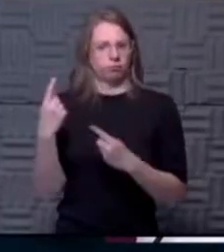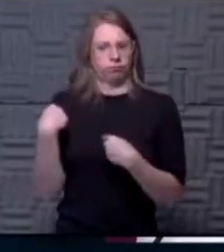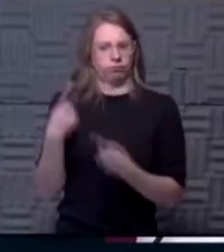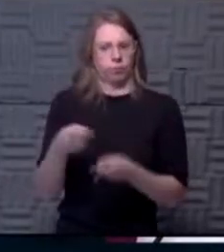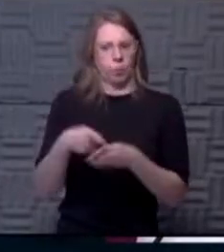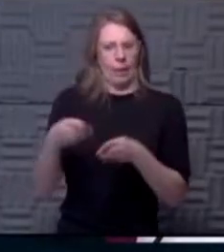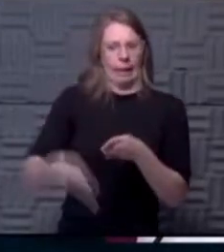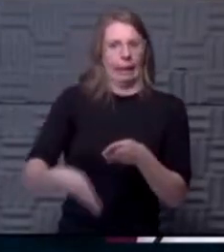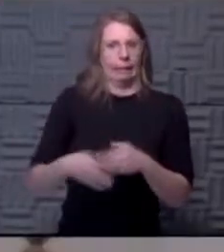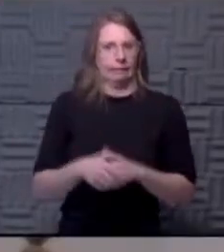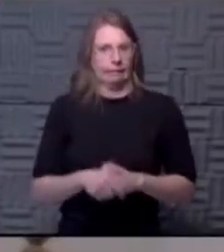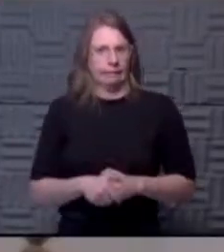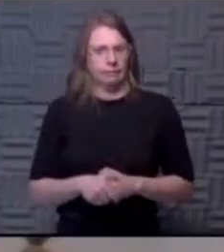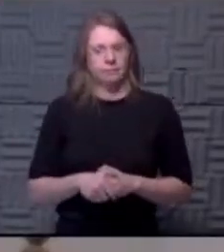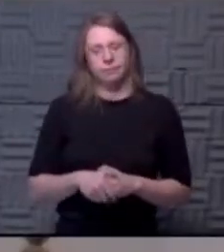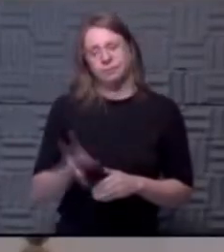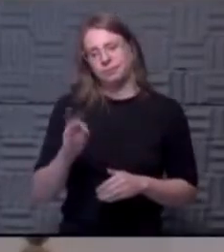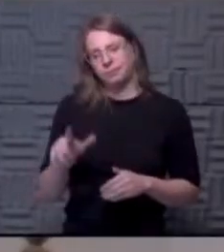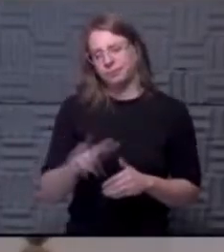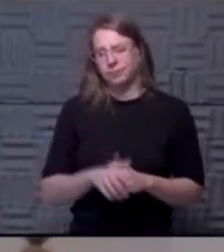weekend? Well,